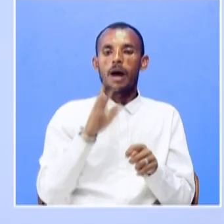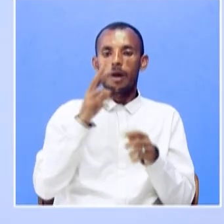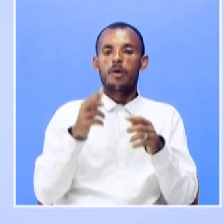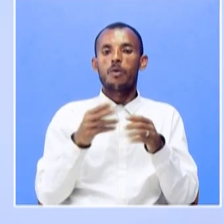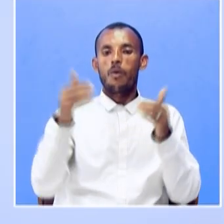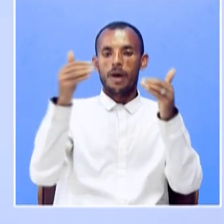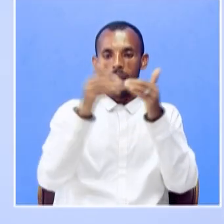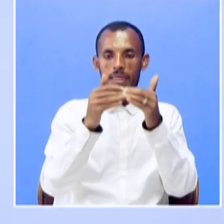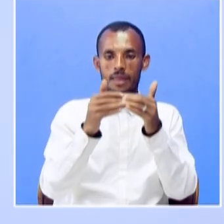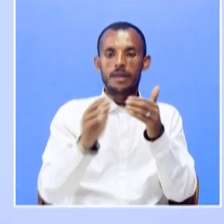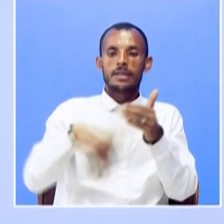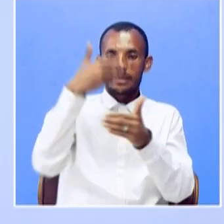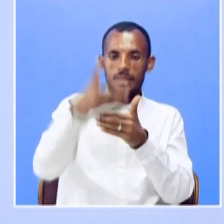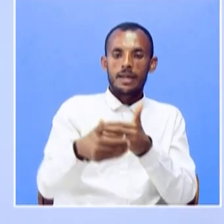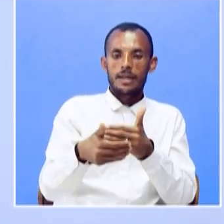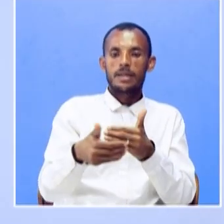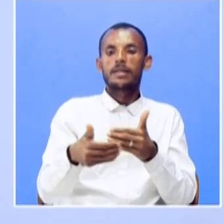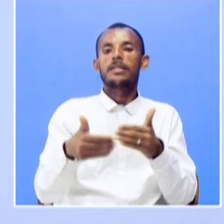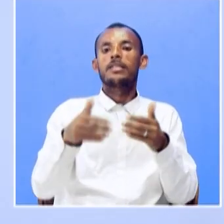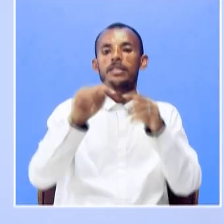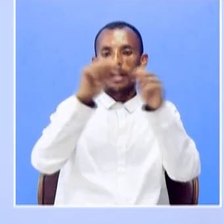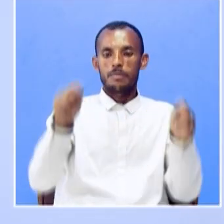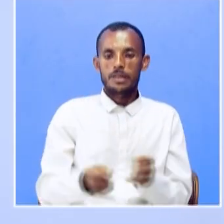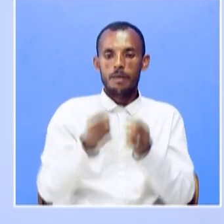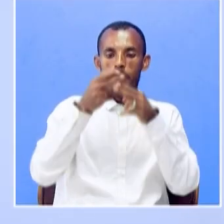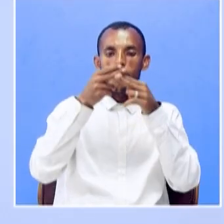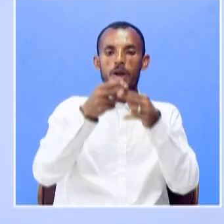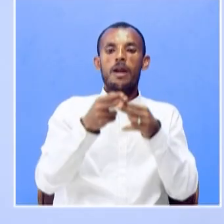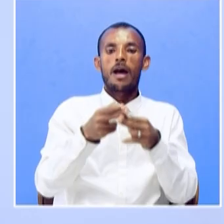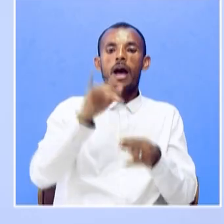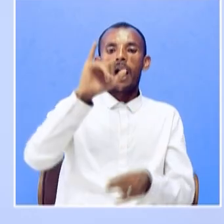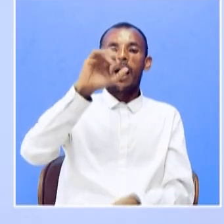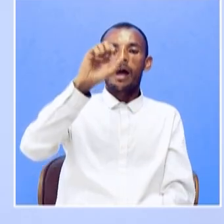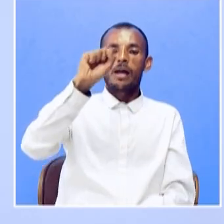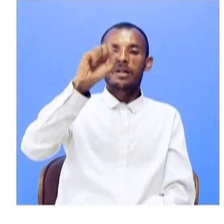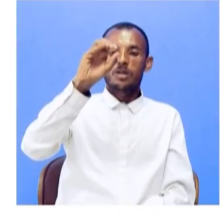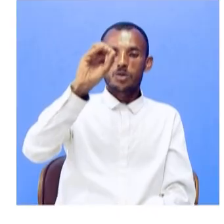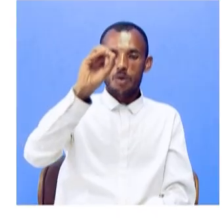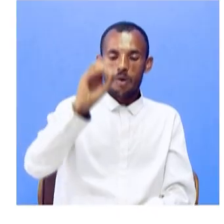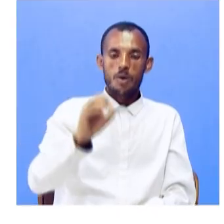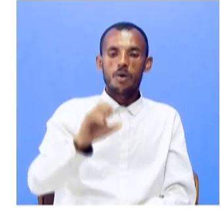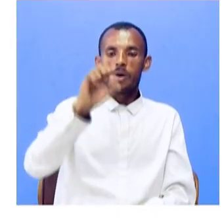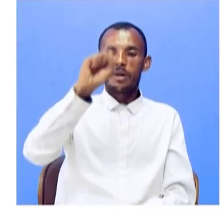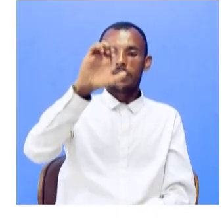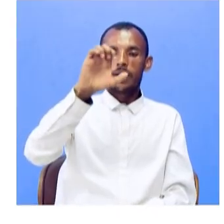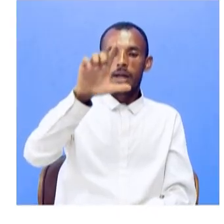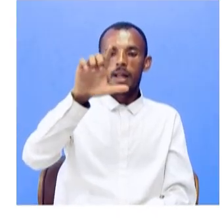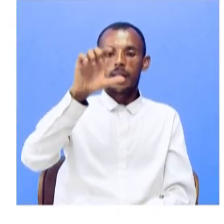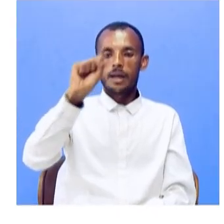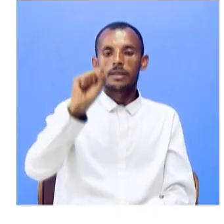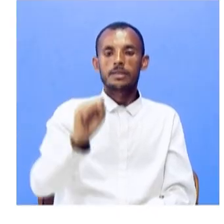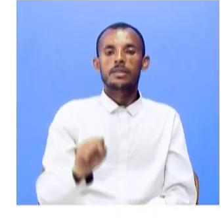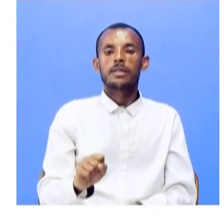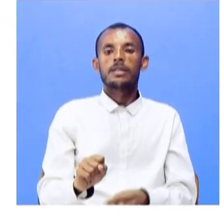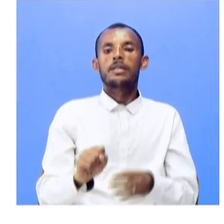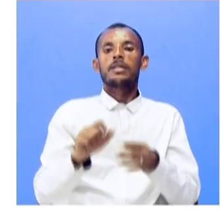then the trapezium is called isosceles trapezium. If the legs of a trapezium are